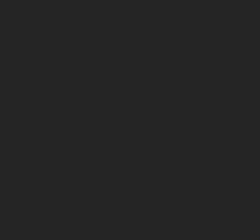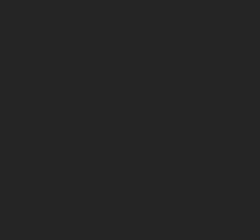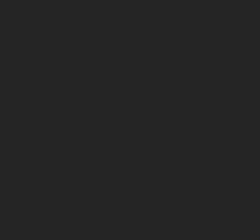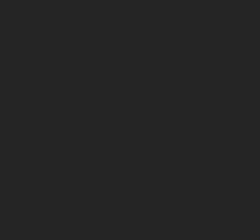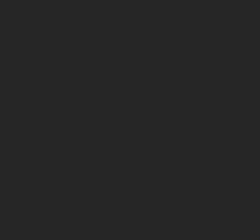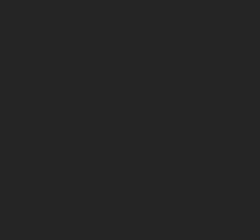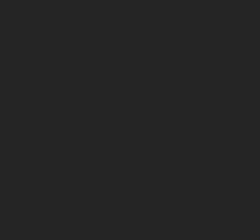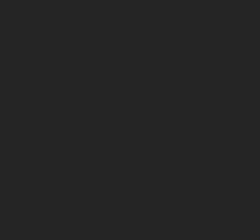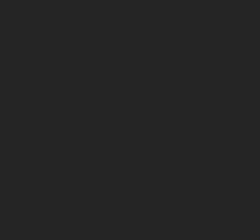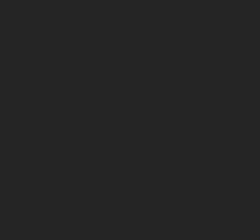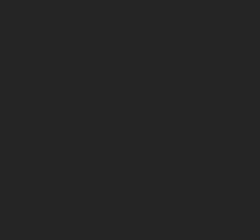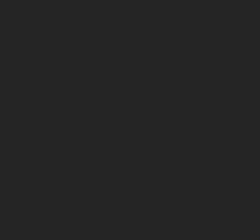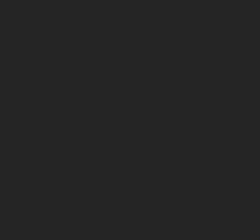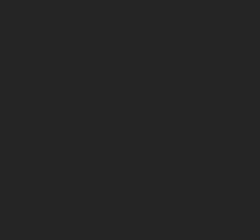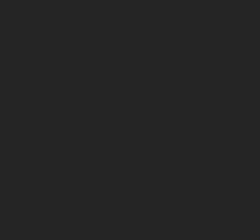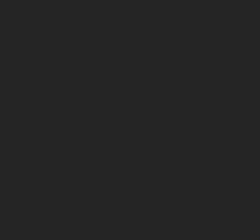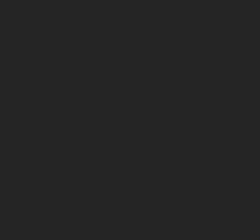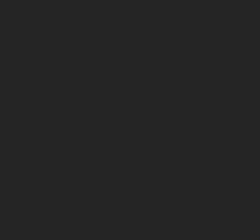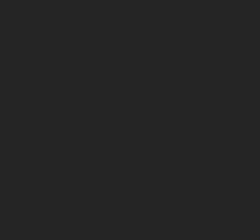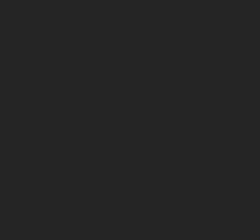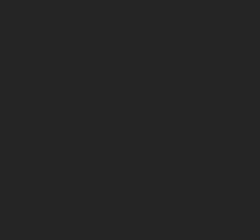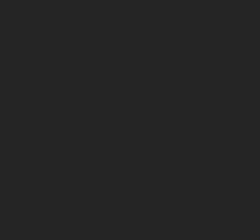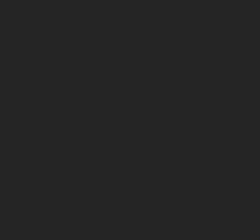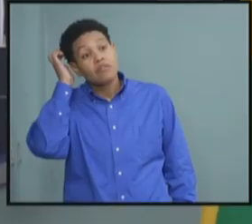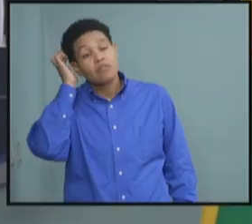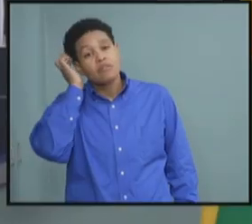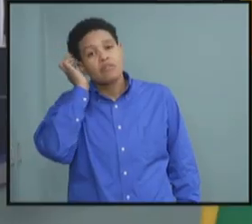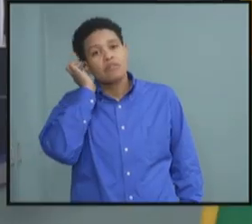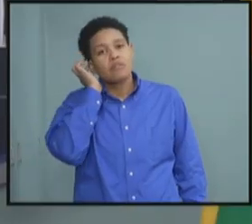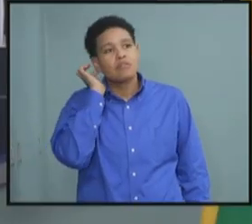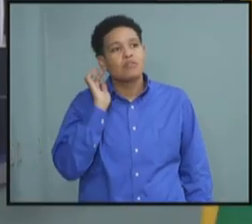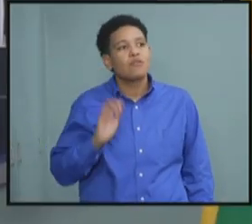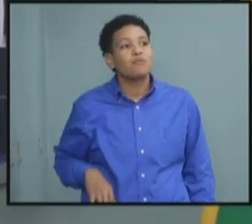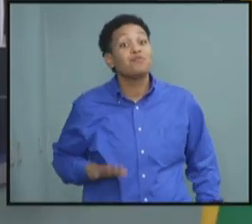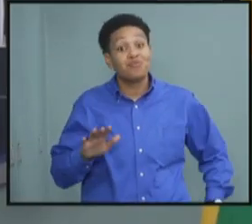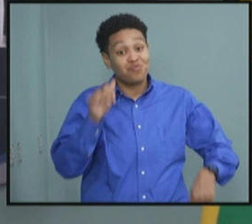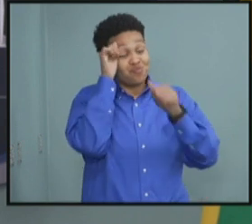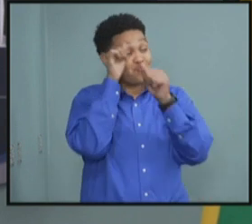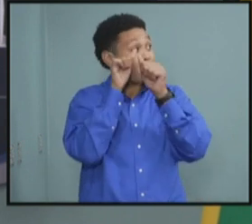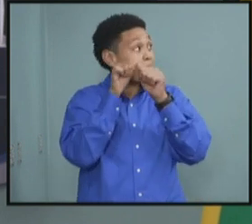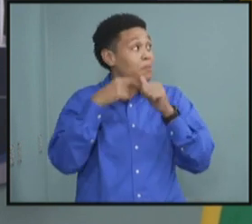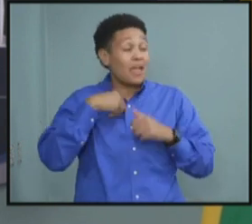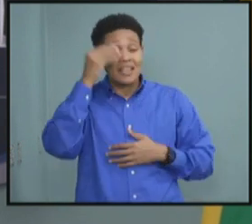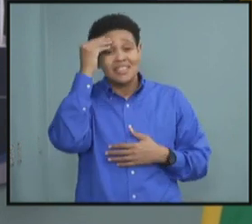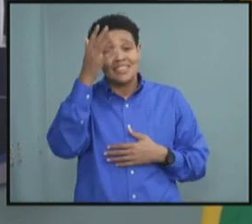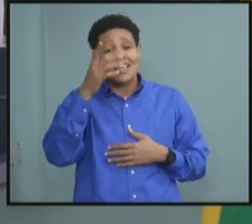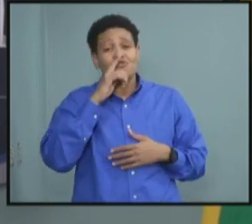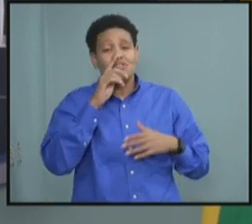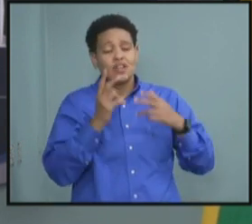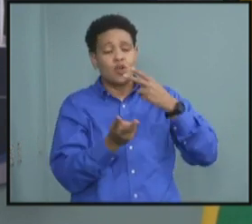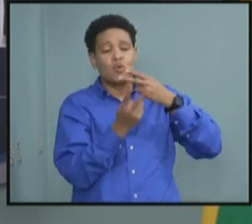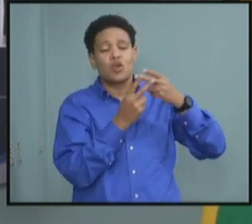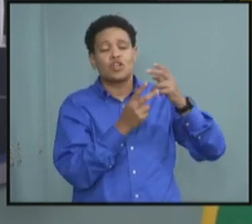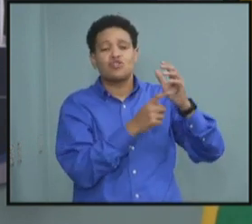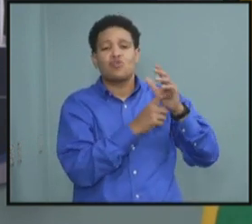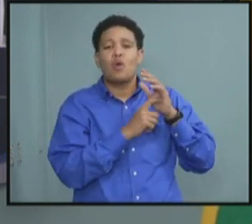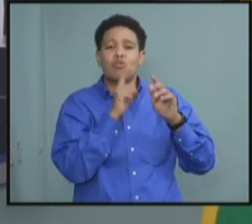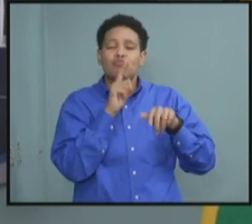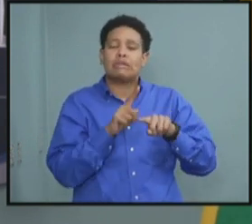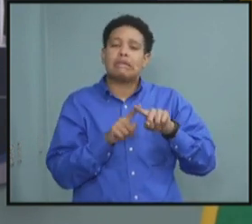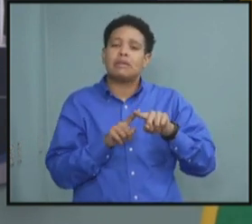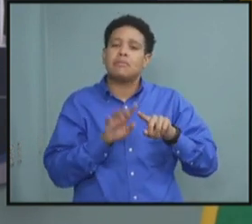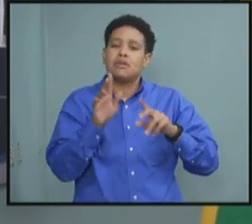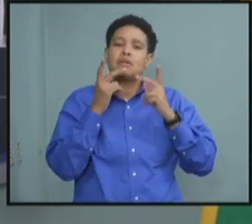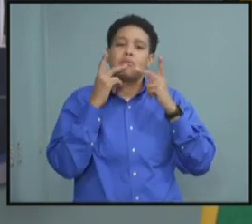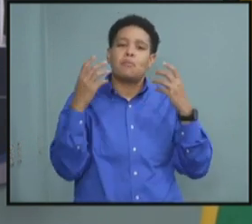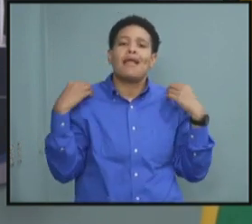days quarantine? So remember, I said earlier that the quarantine requirement depends on the